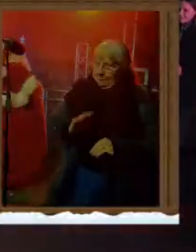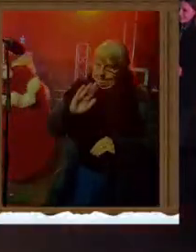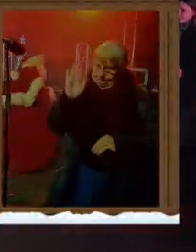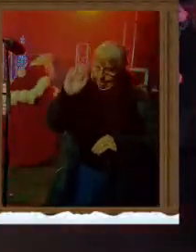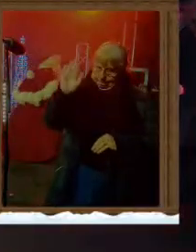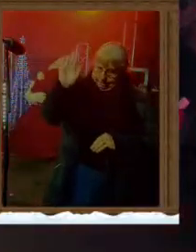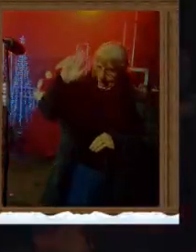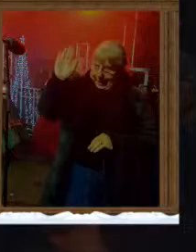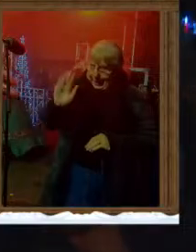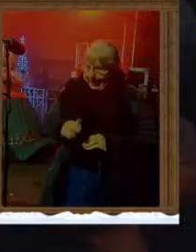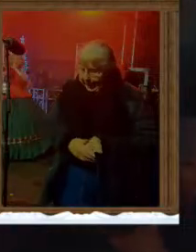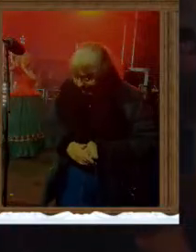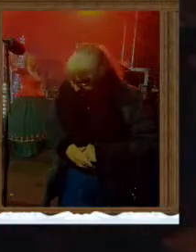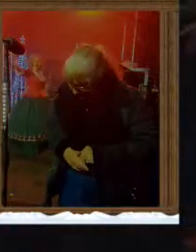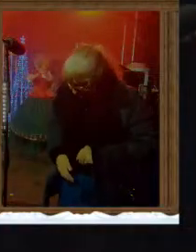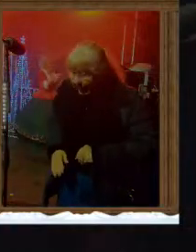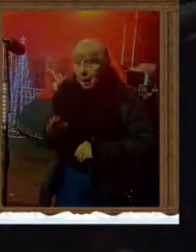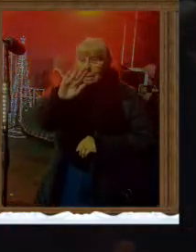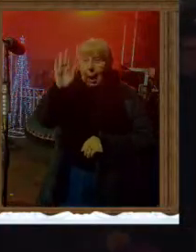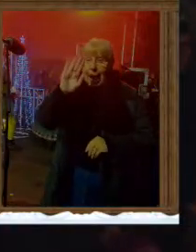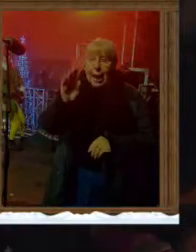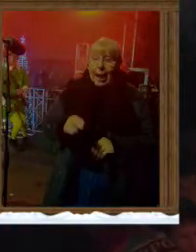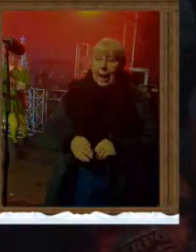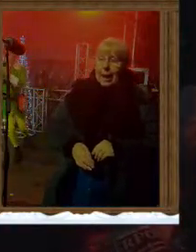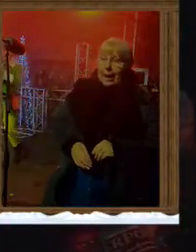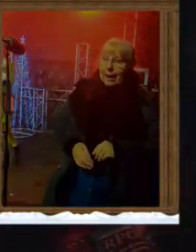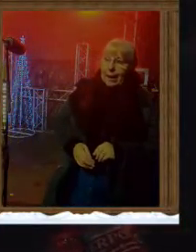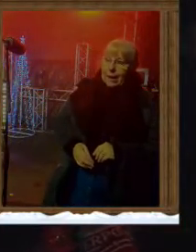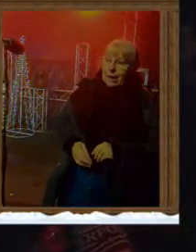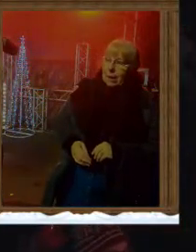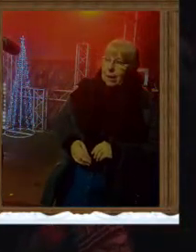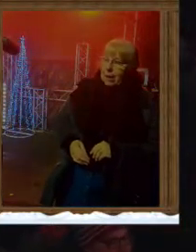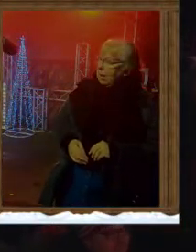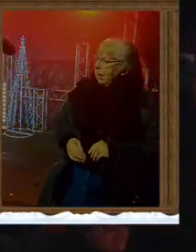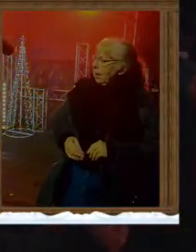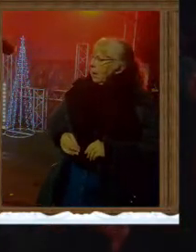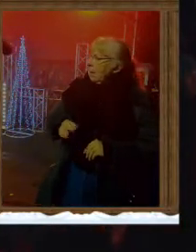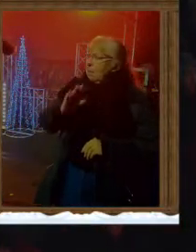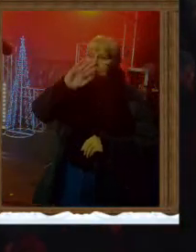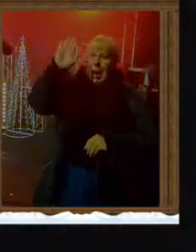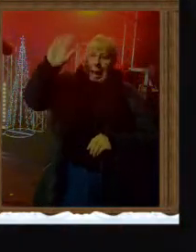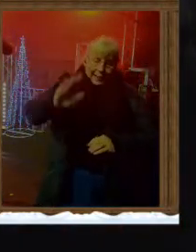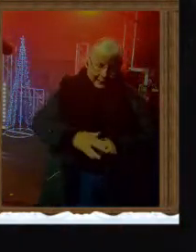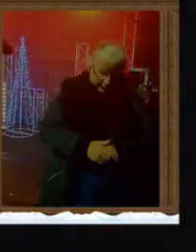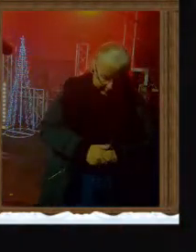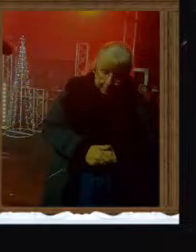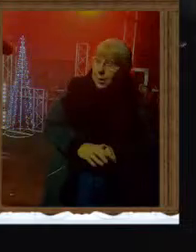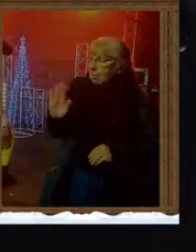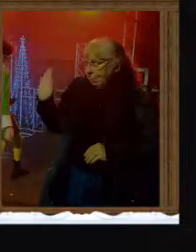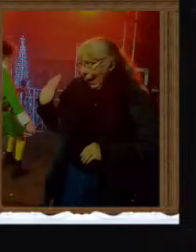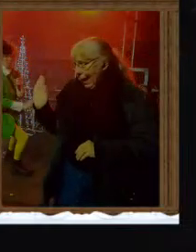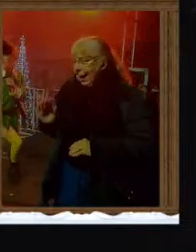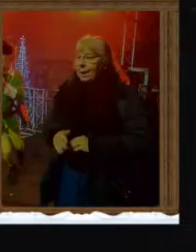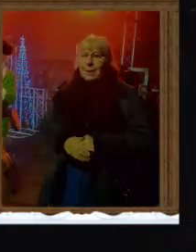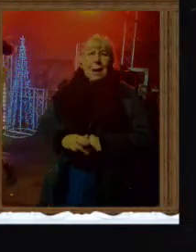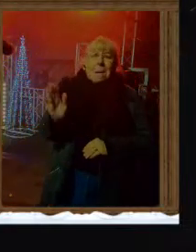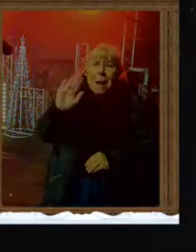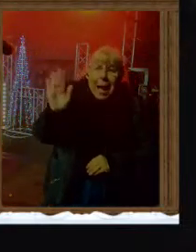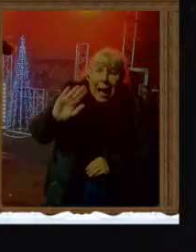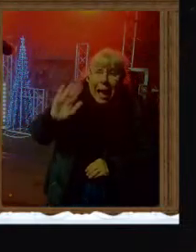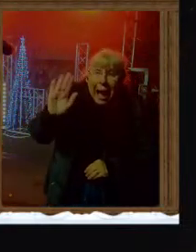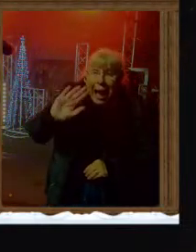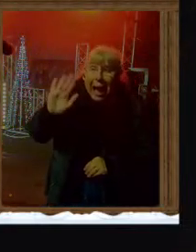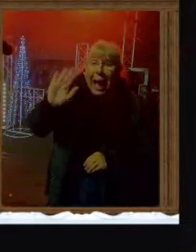Bye, everyone! Bye! Bye, bye everyone! Bye, bye, buddy!